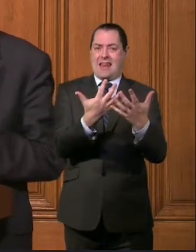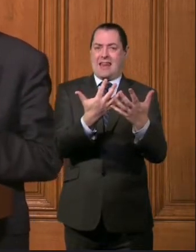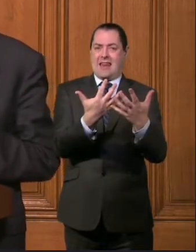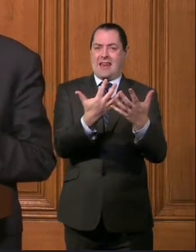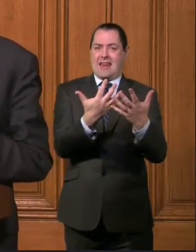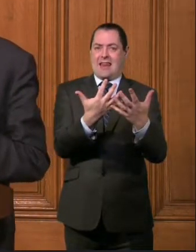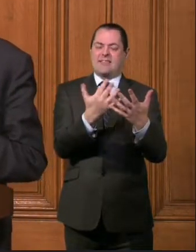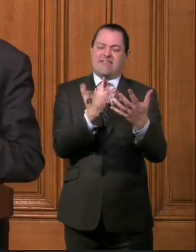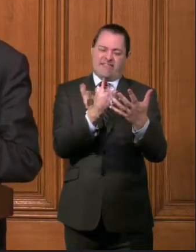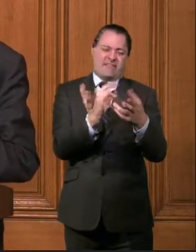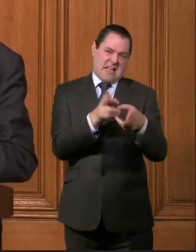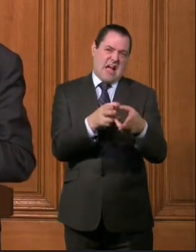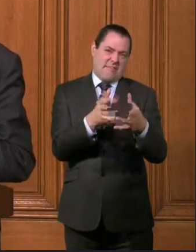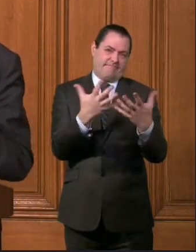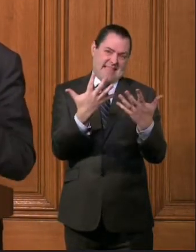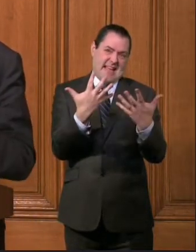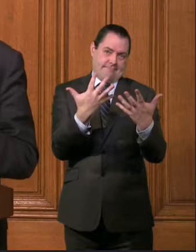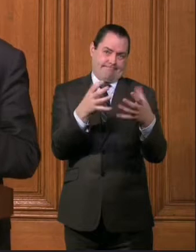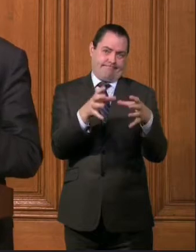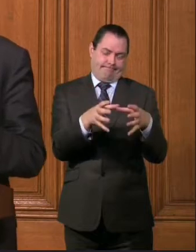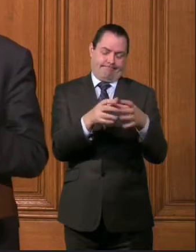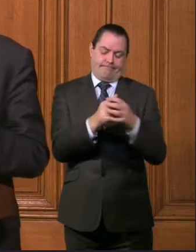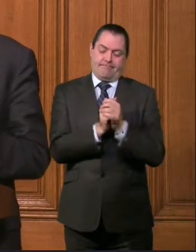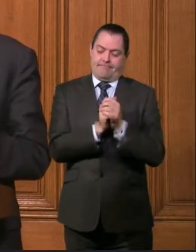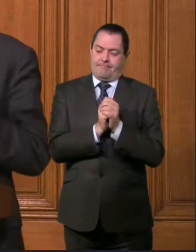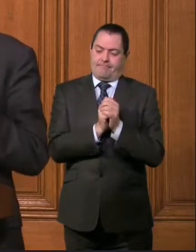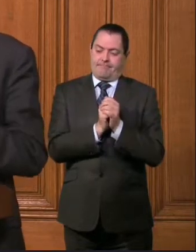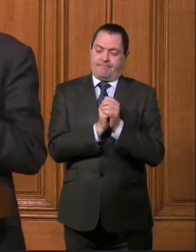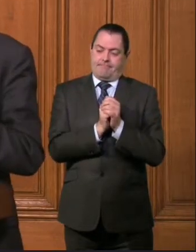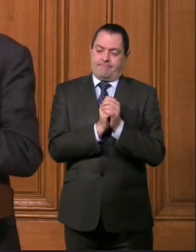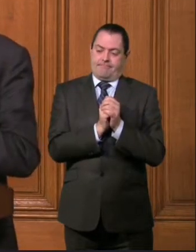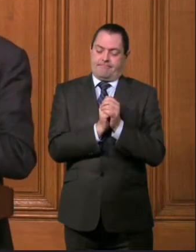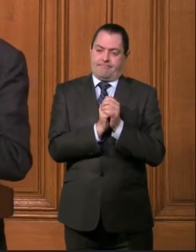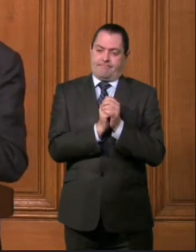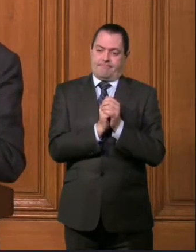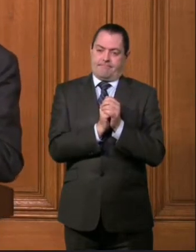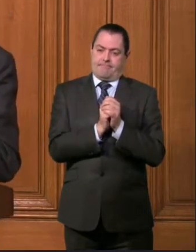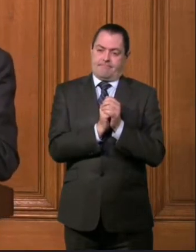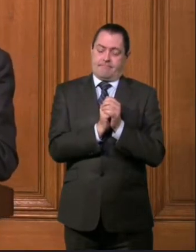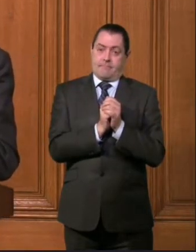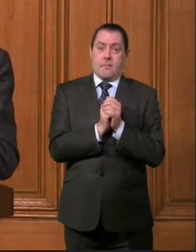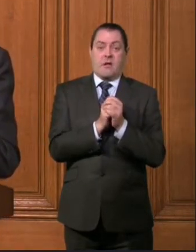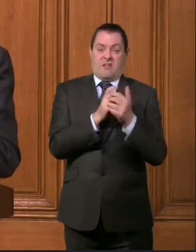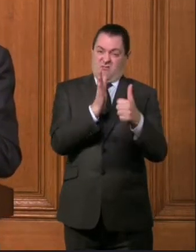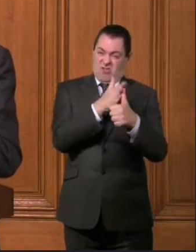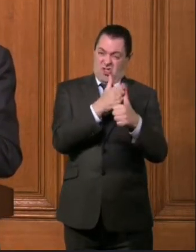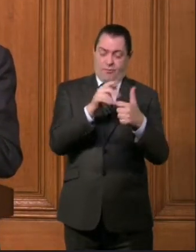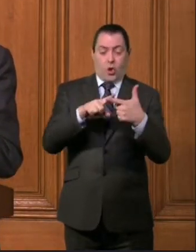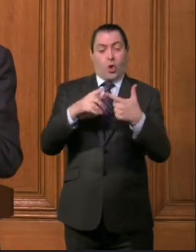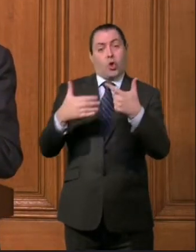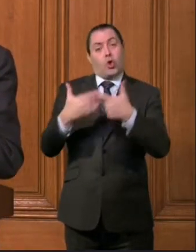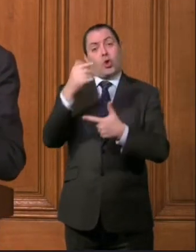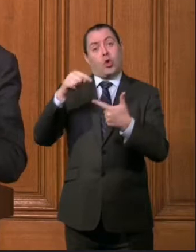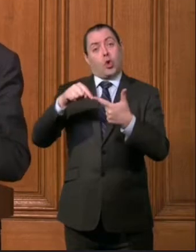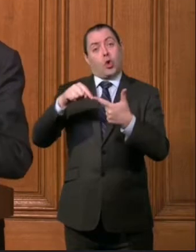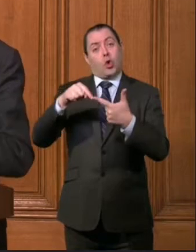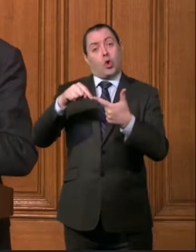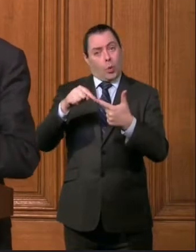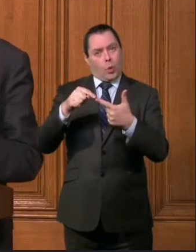the virus. With the new variant, for 1,000 people infected,